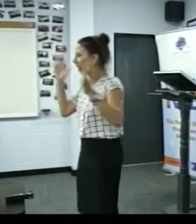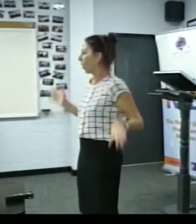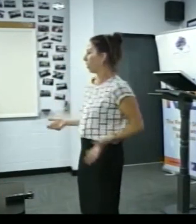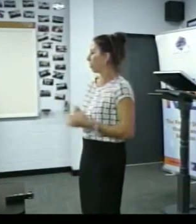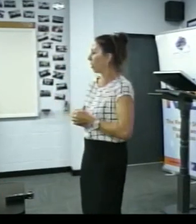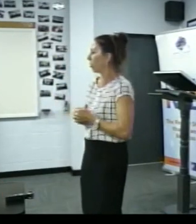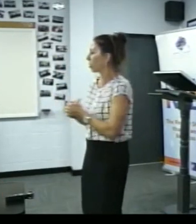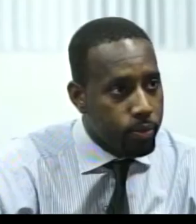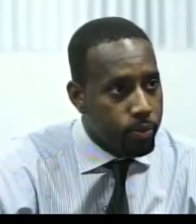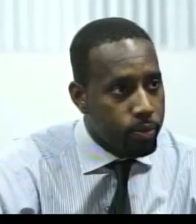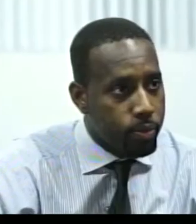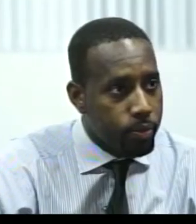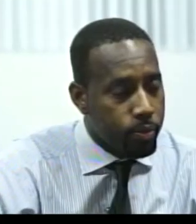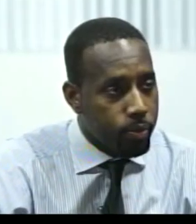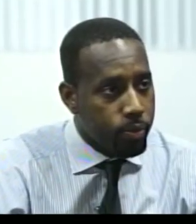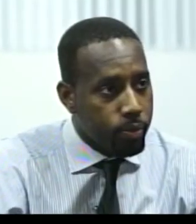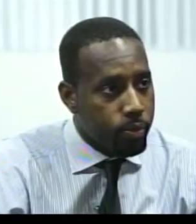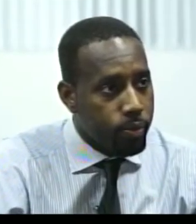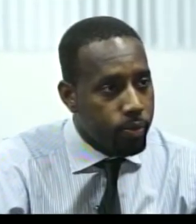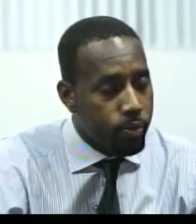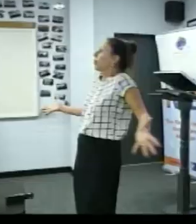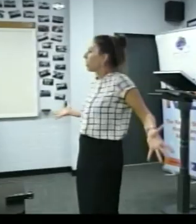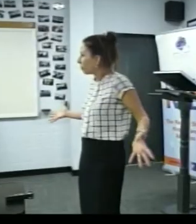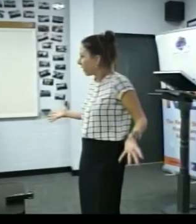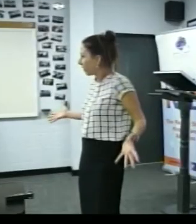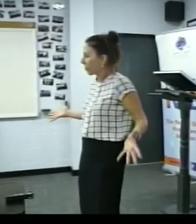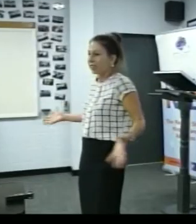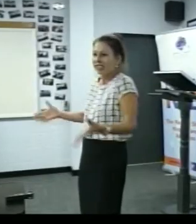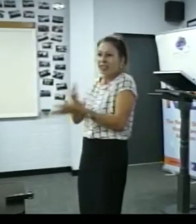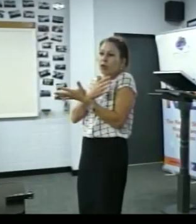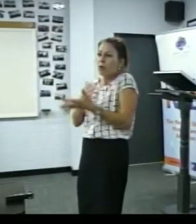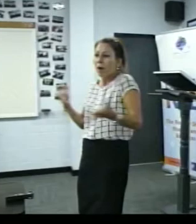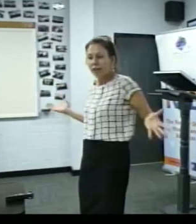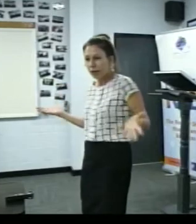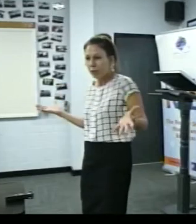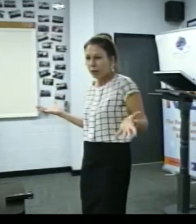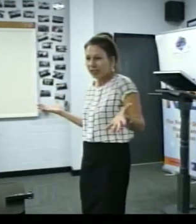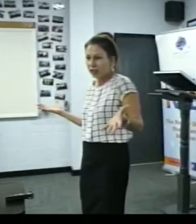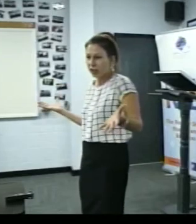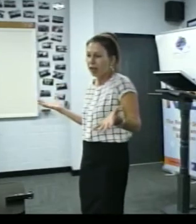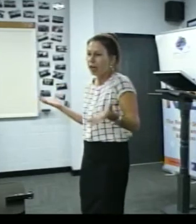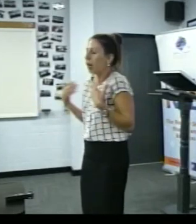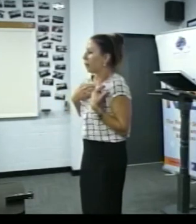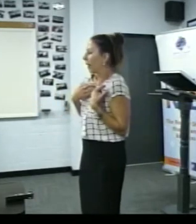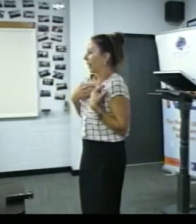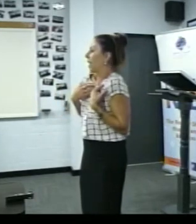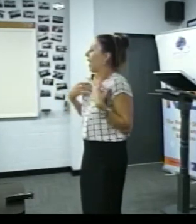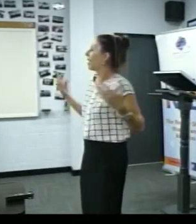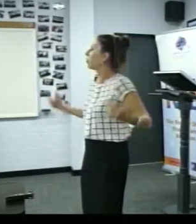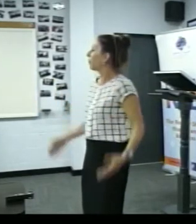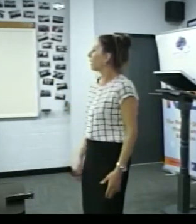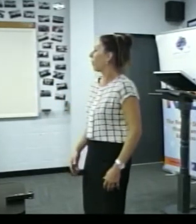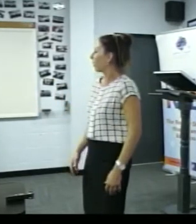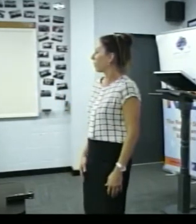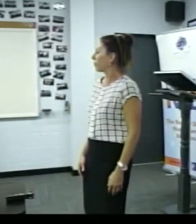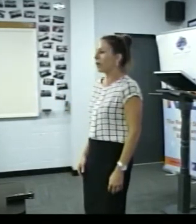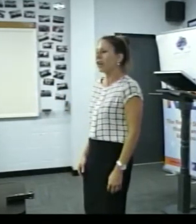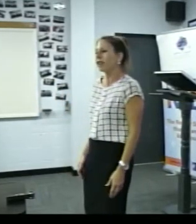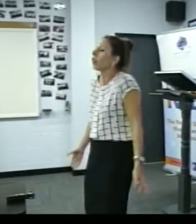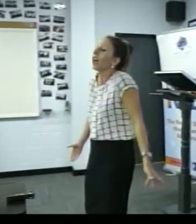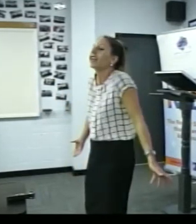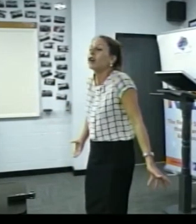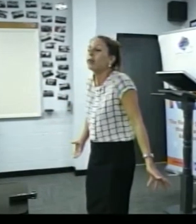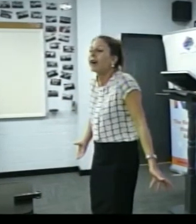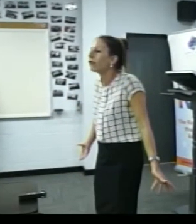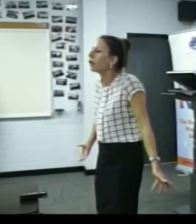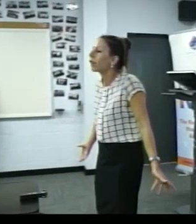all that for $100. Are you willing to pay for that? Of course I'm willing to pay for that. This is a great value proposition. But I have to pay for it every week. No,